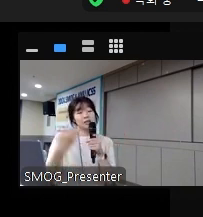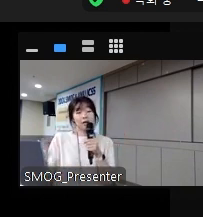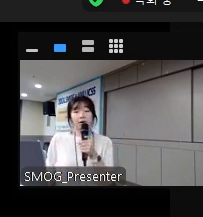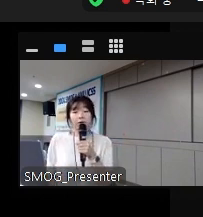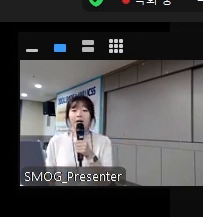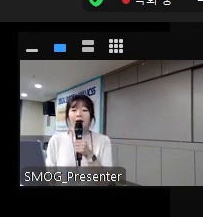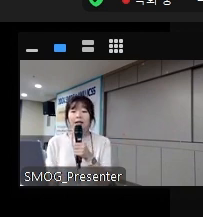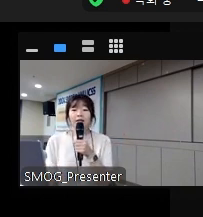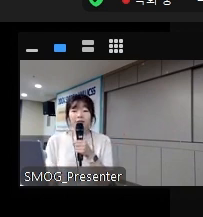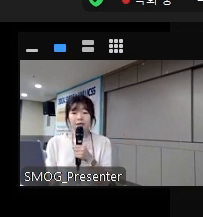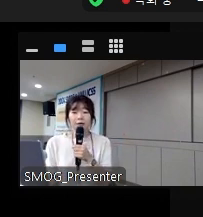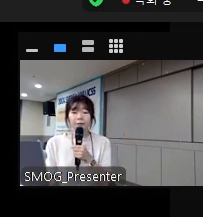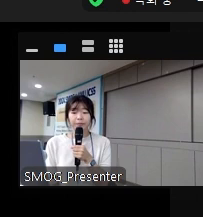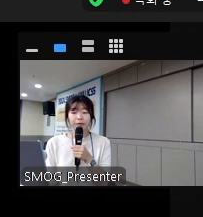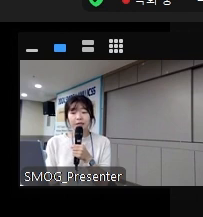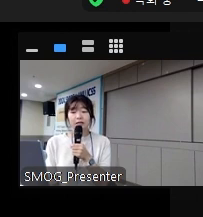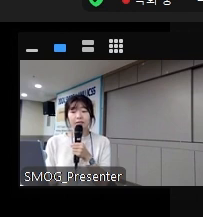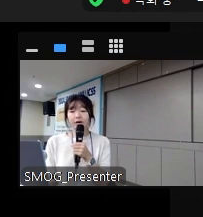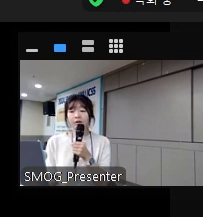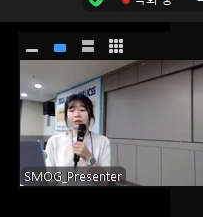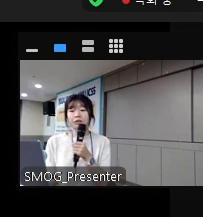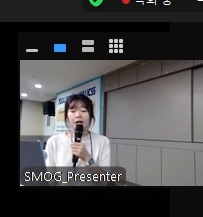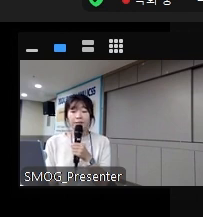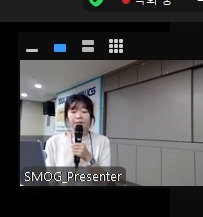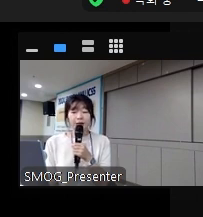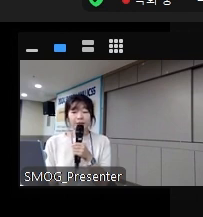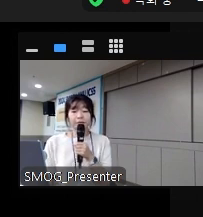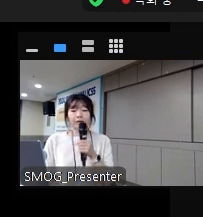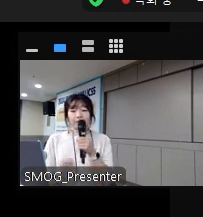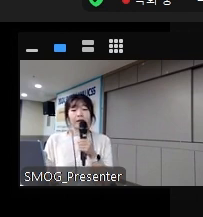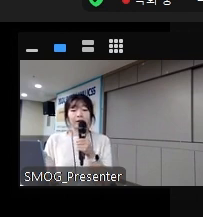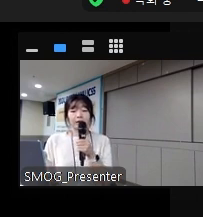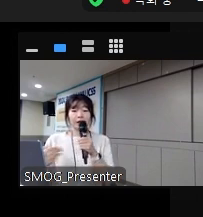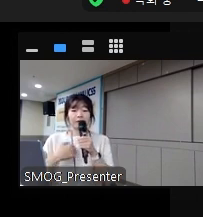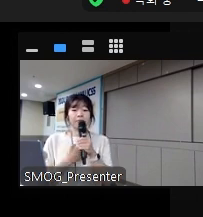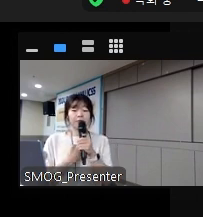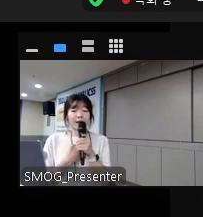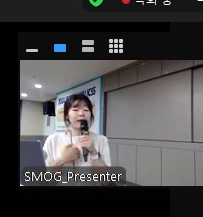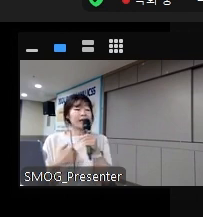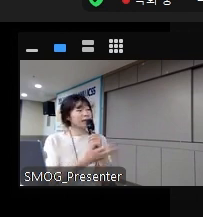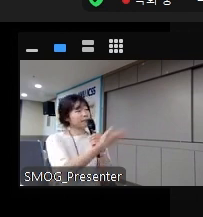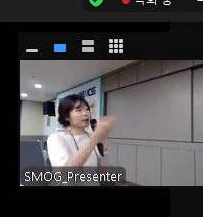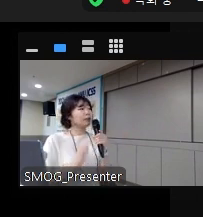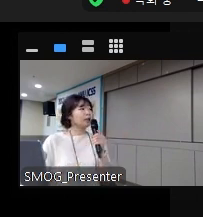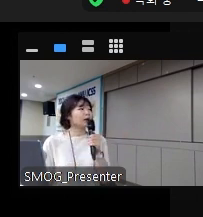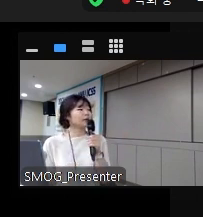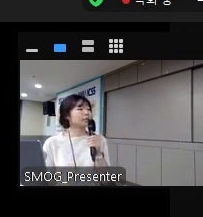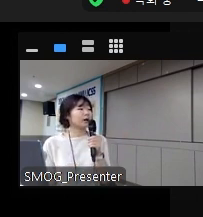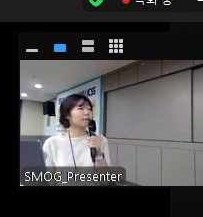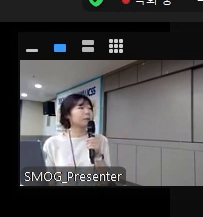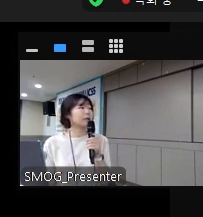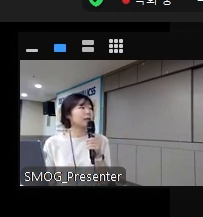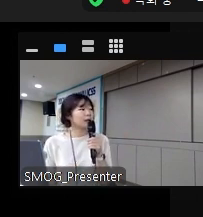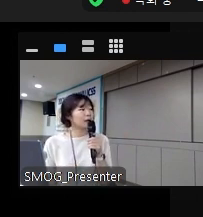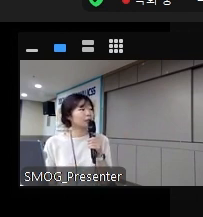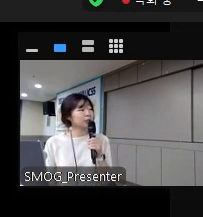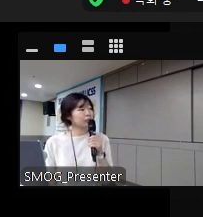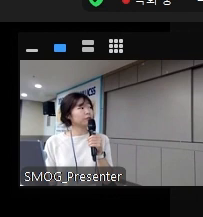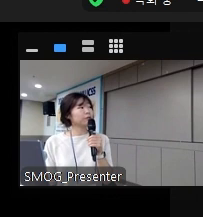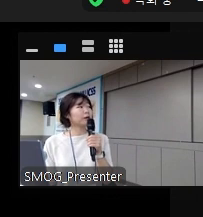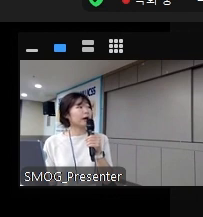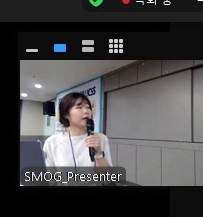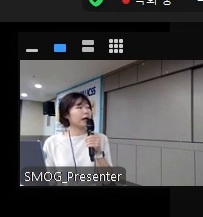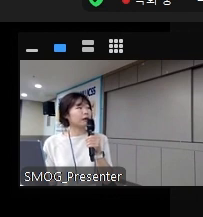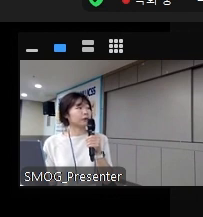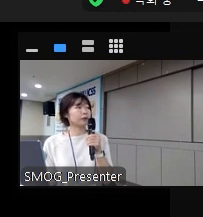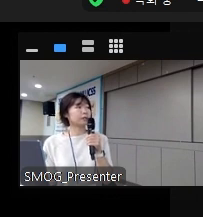space or not. So this is very much preliminary for my end, but many authors have been trying to figure